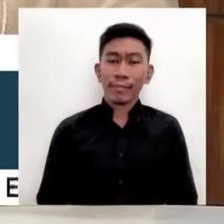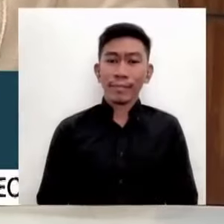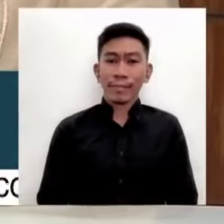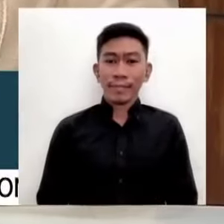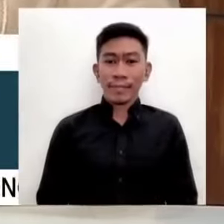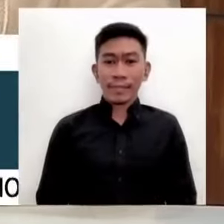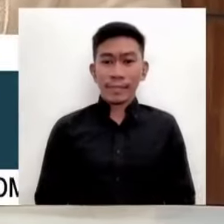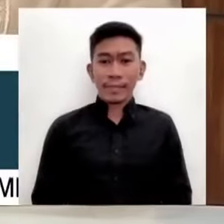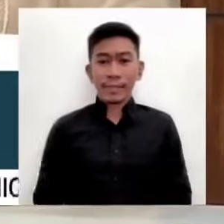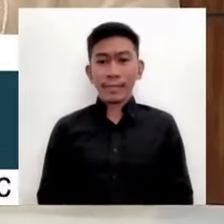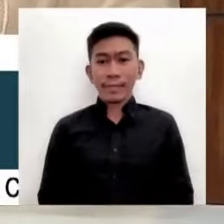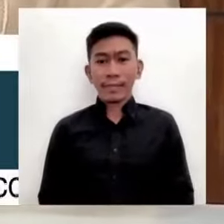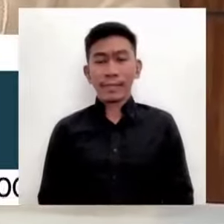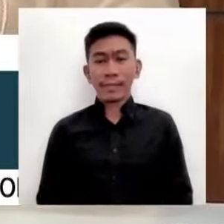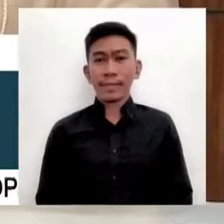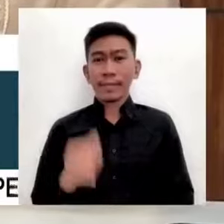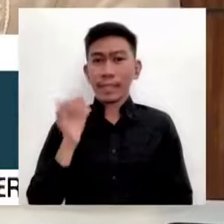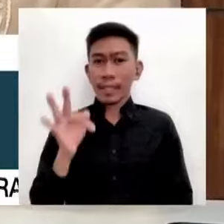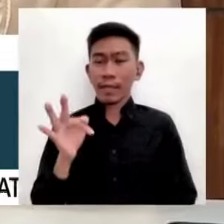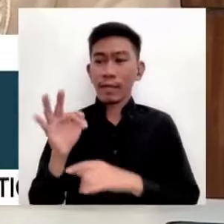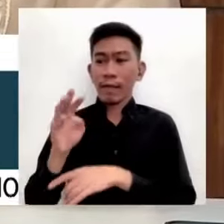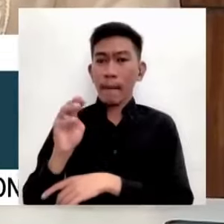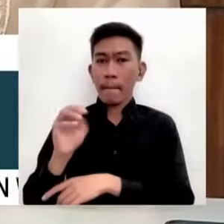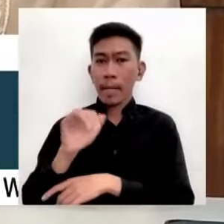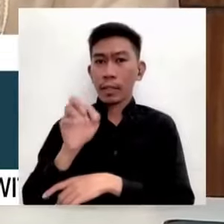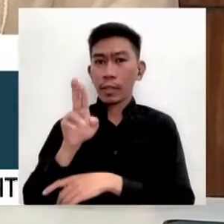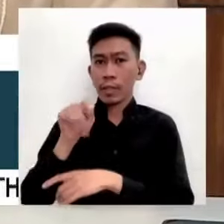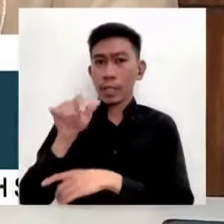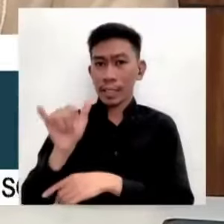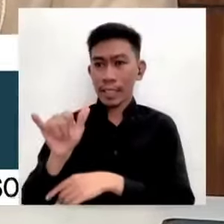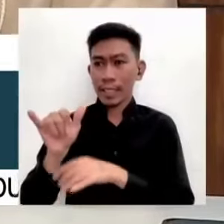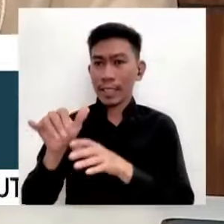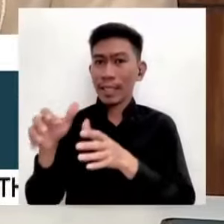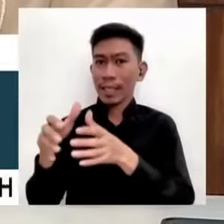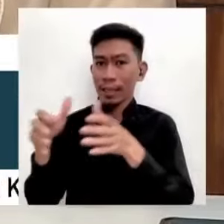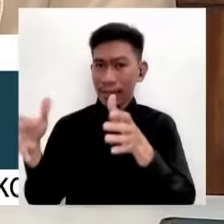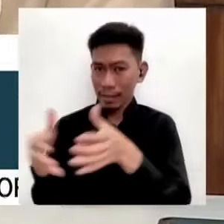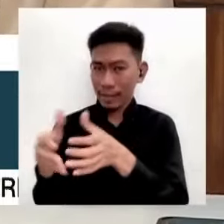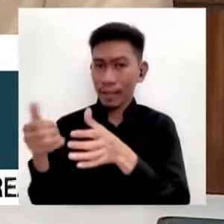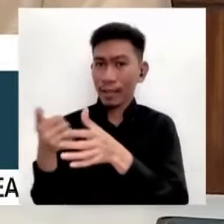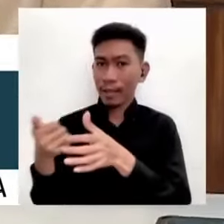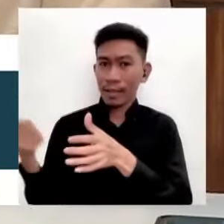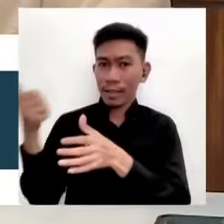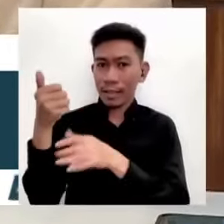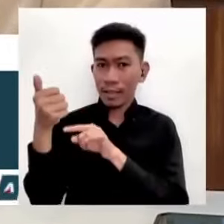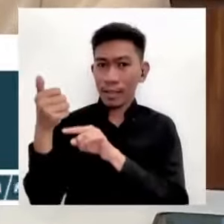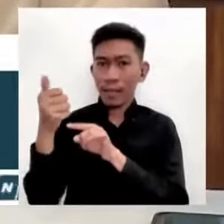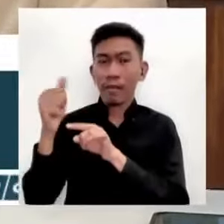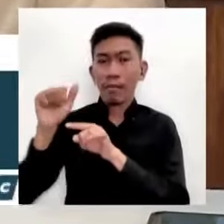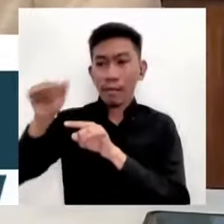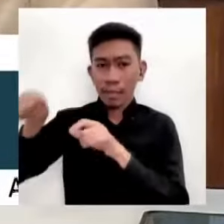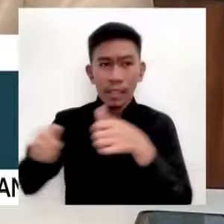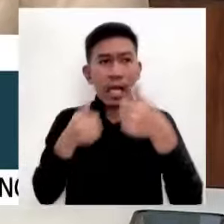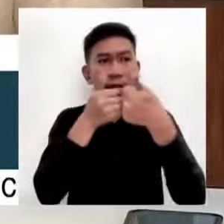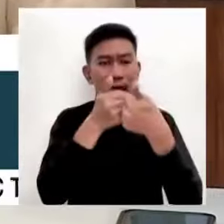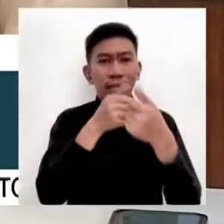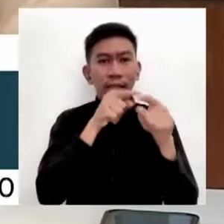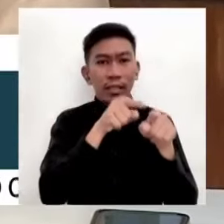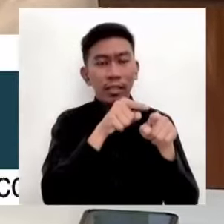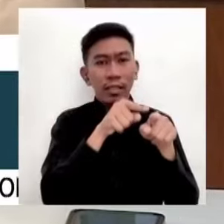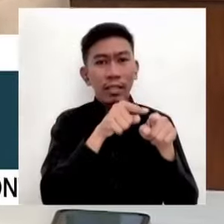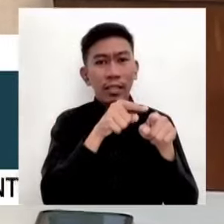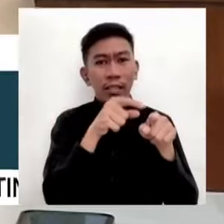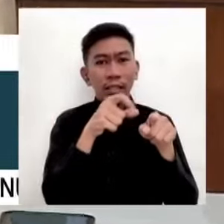If the majority leader has posed a challenge to them, it is because he is